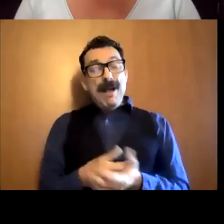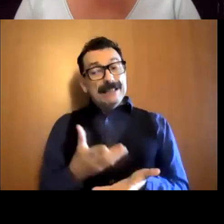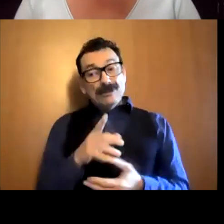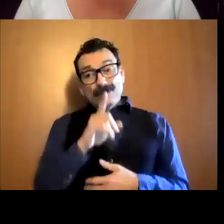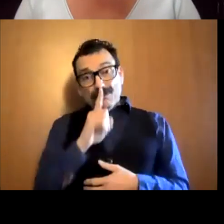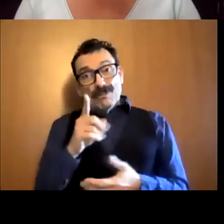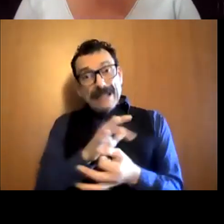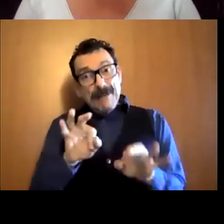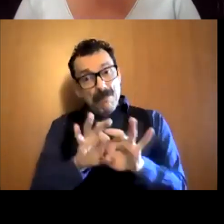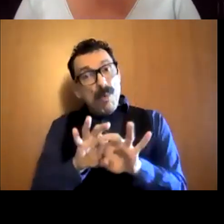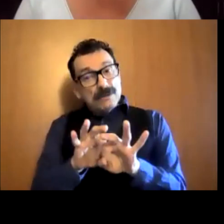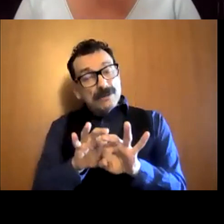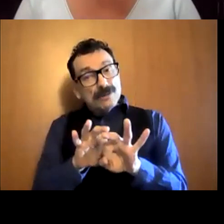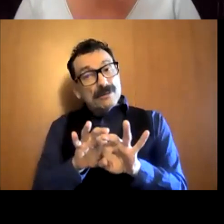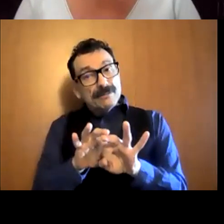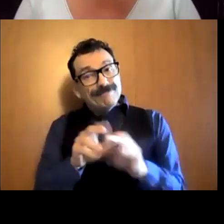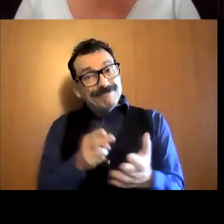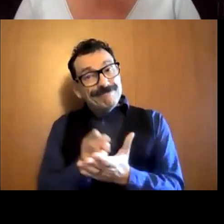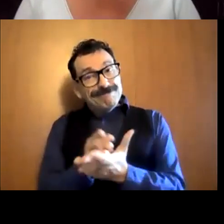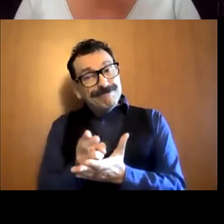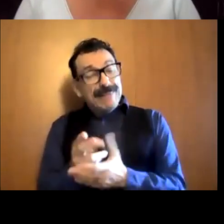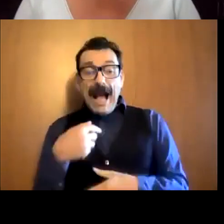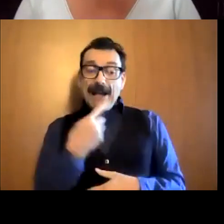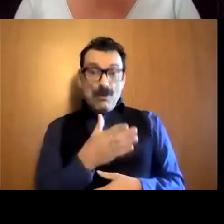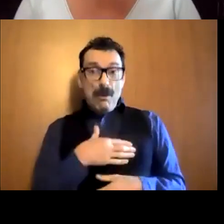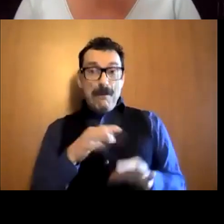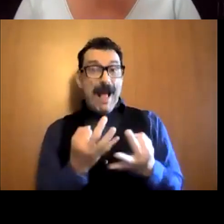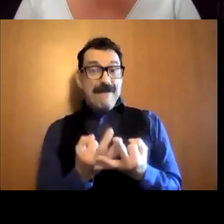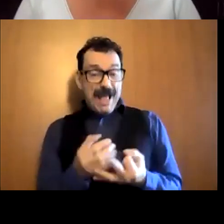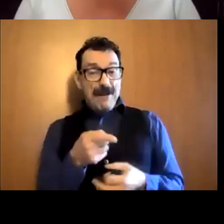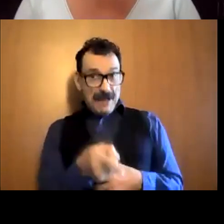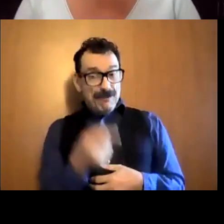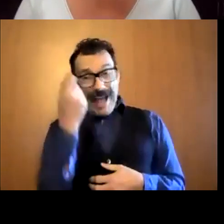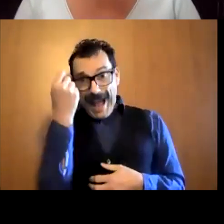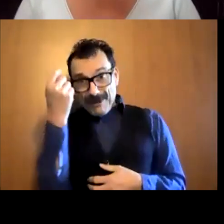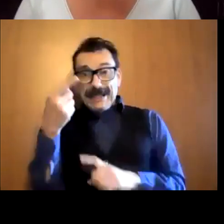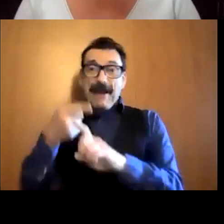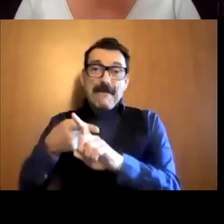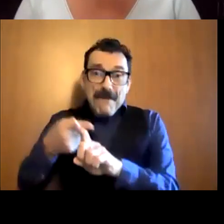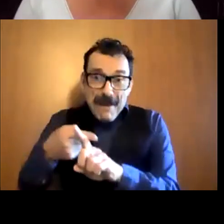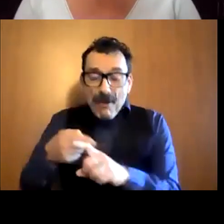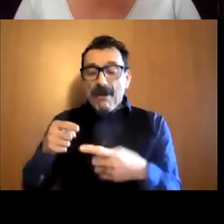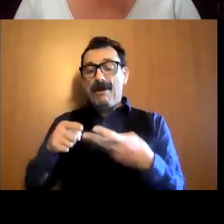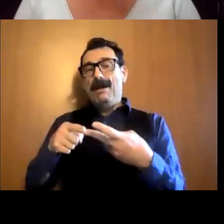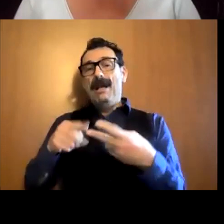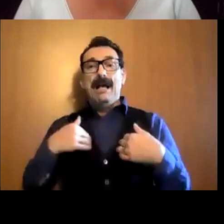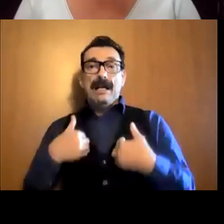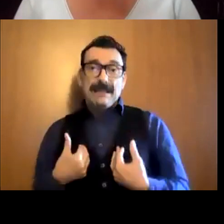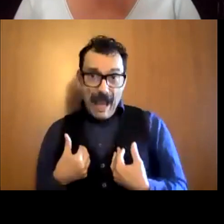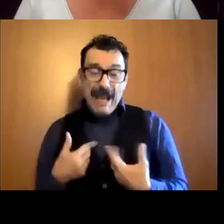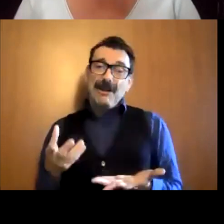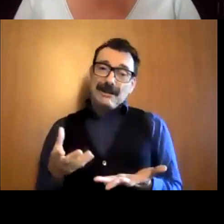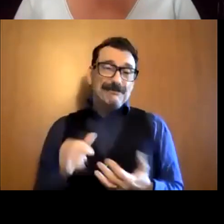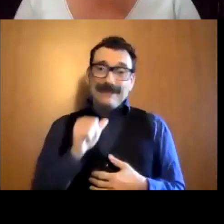my family members. I understand that having a fever and being fatigued is a little bit of an